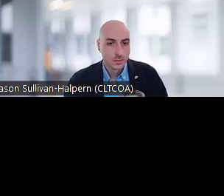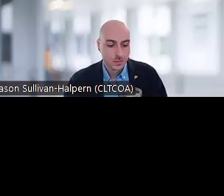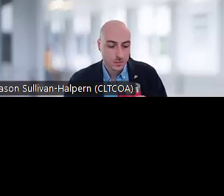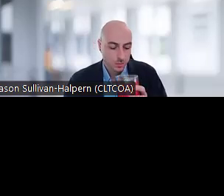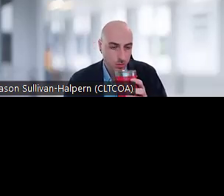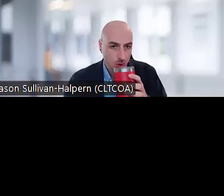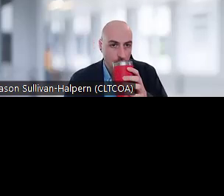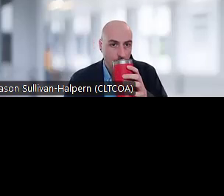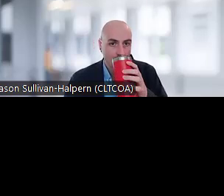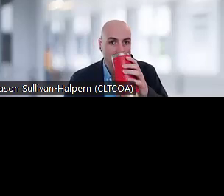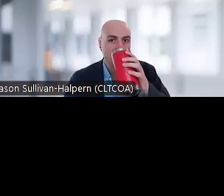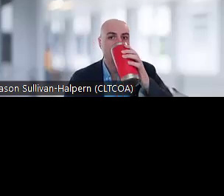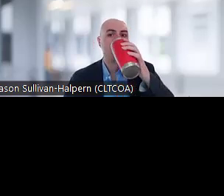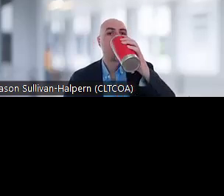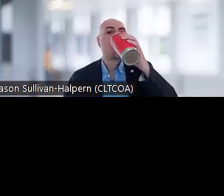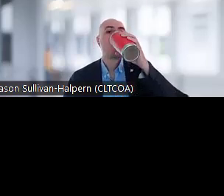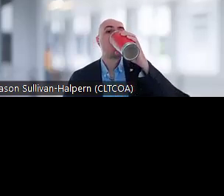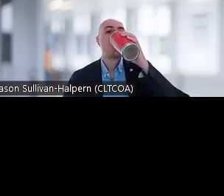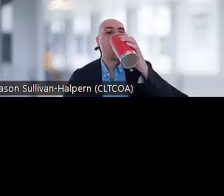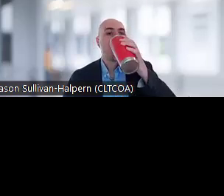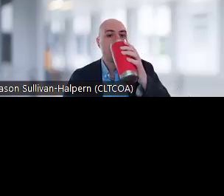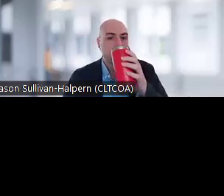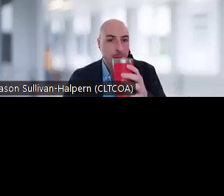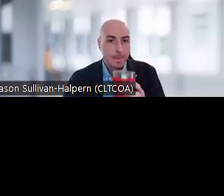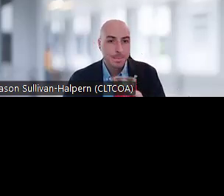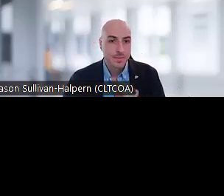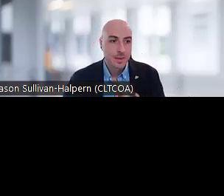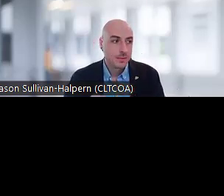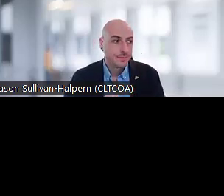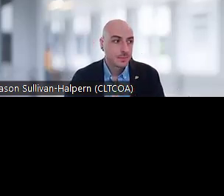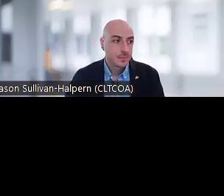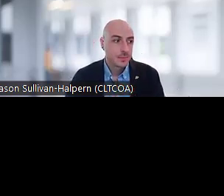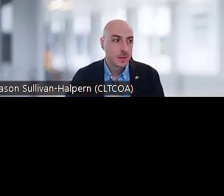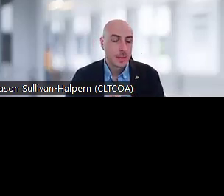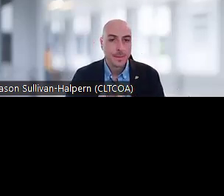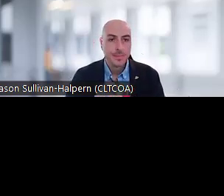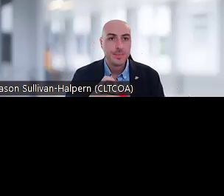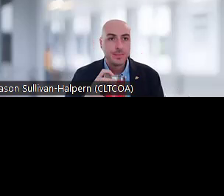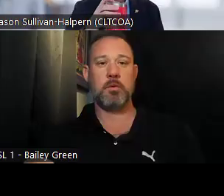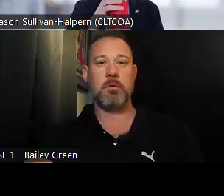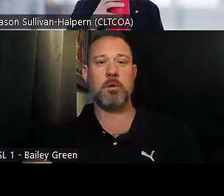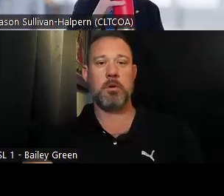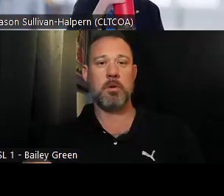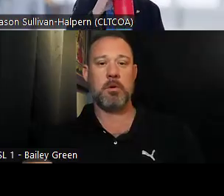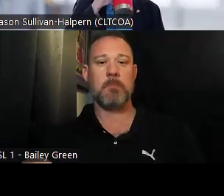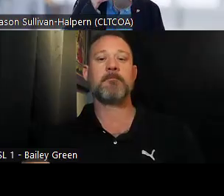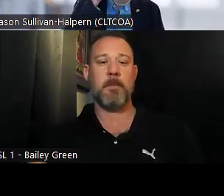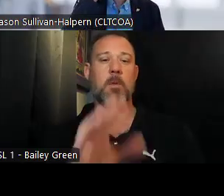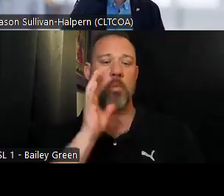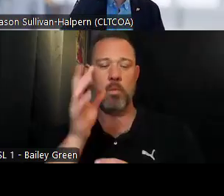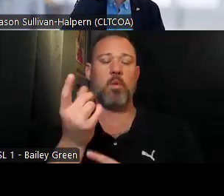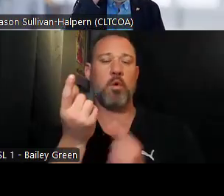The subcommittee should complete, will continue to do this work. And as part of this